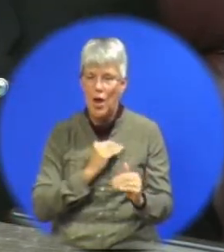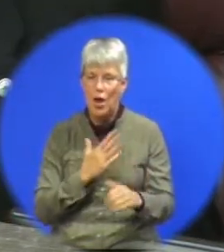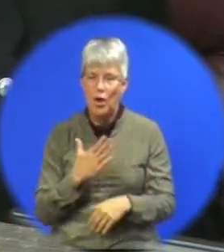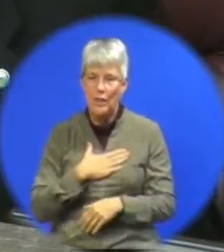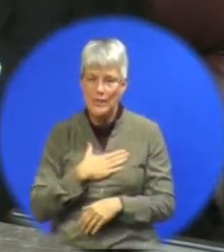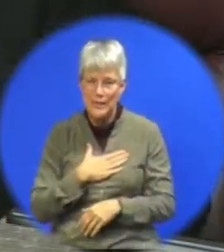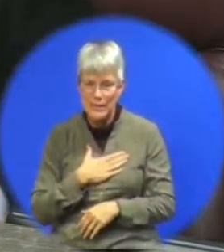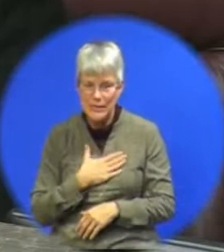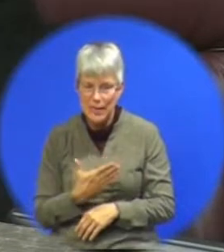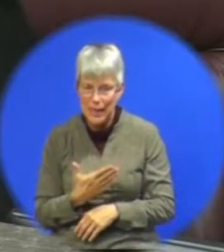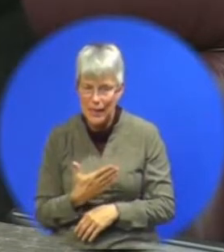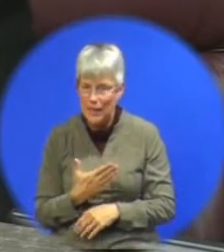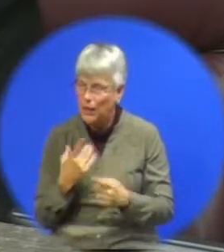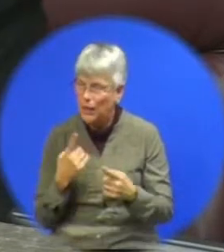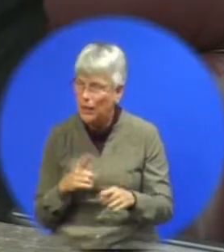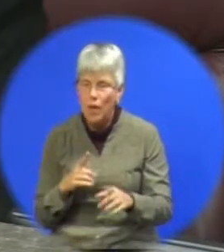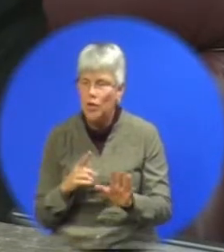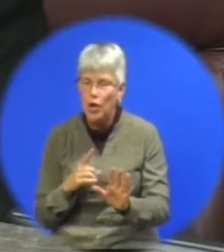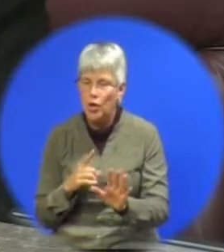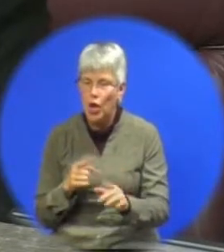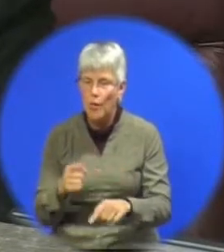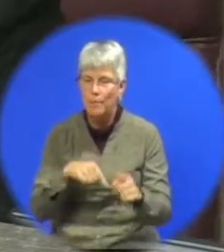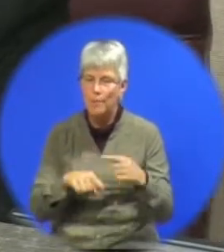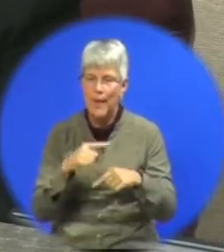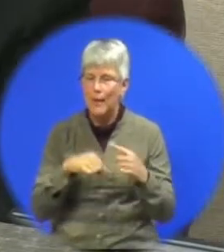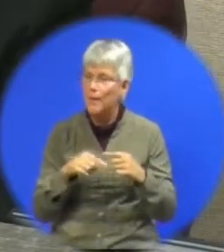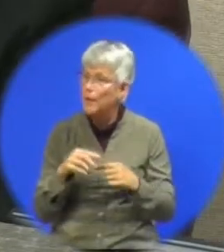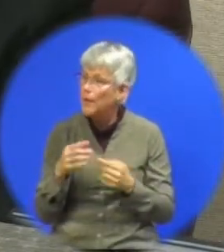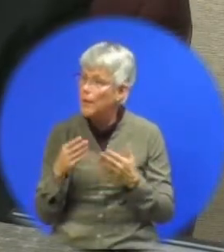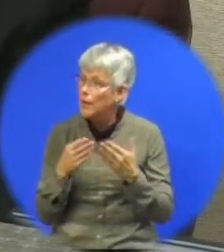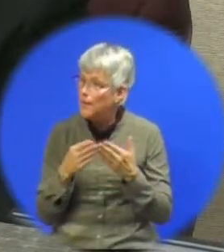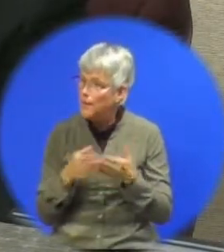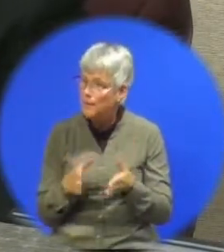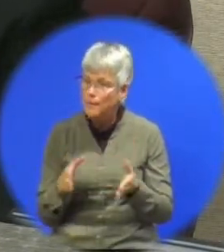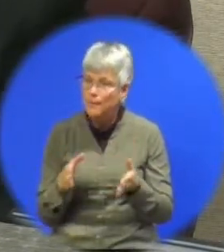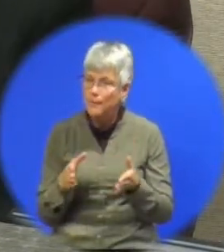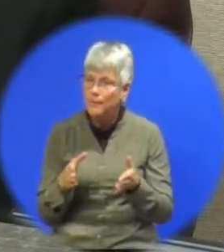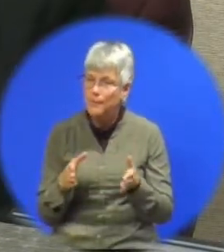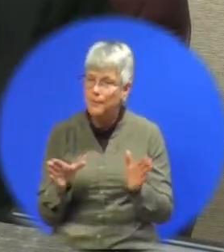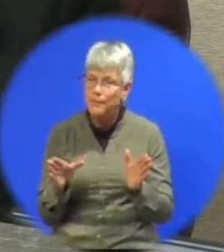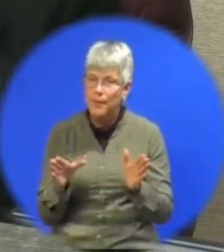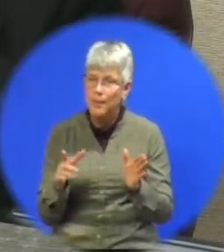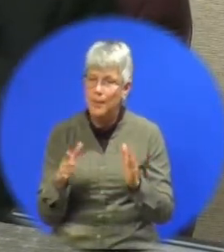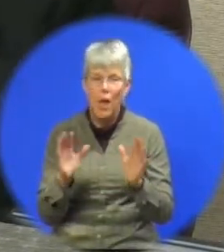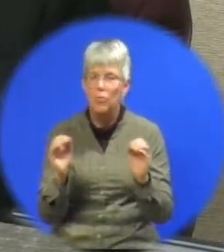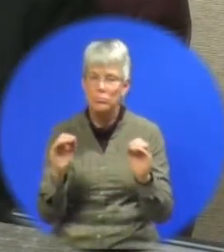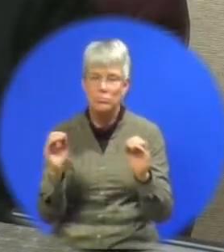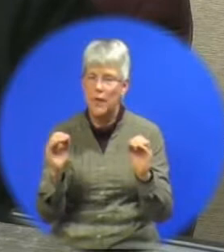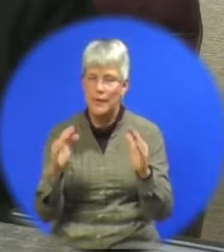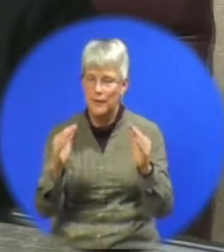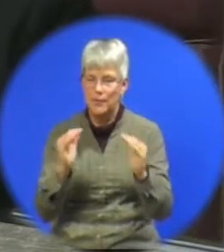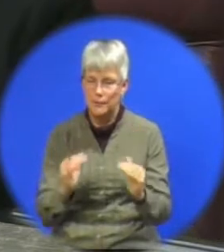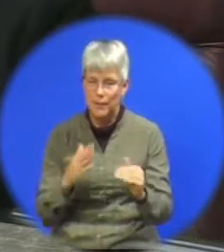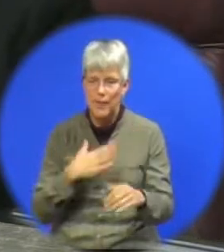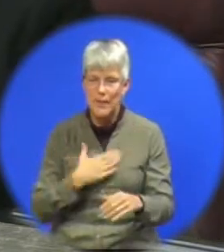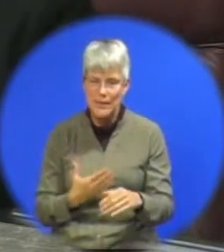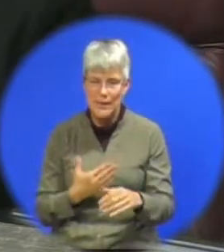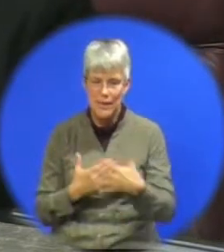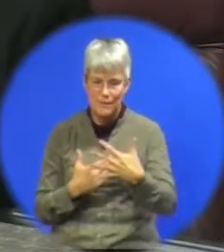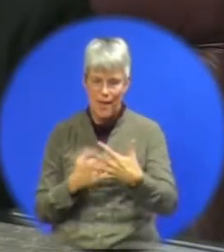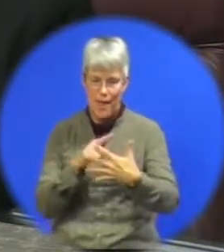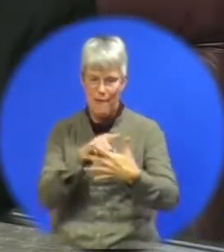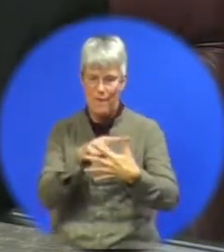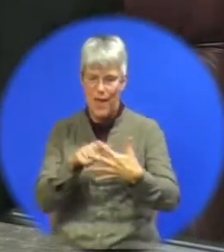agenda. No, public power. Sally, do we have anything for public power? Nothing at this time. Our consent agenda includes 5 items. Sally, if you'll cover